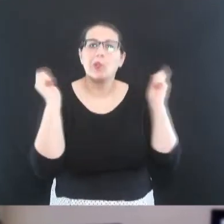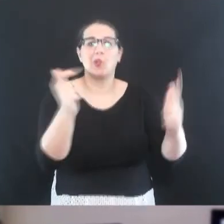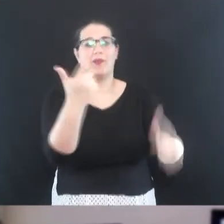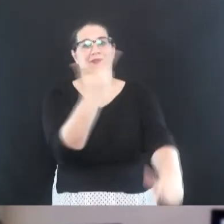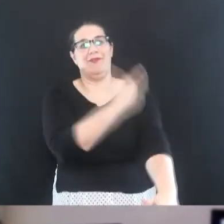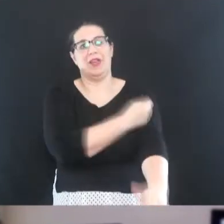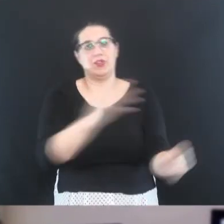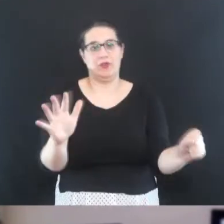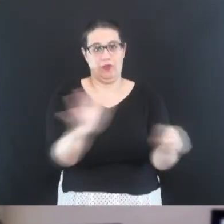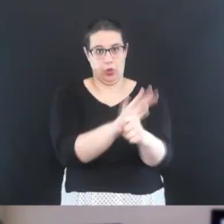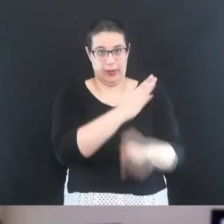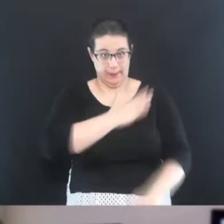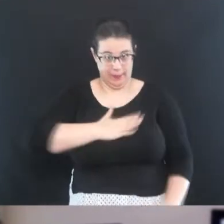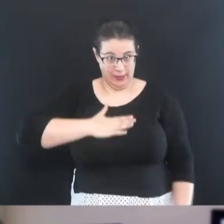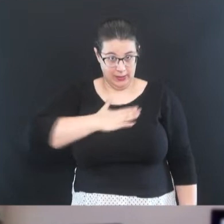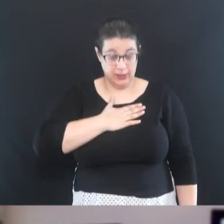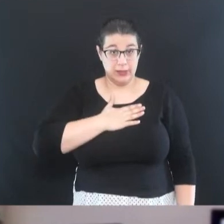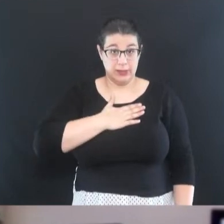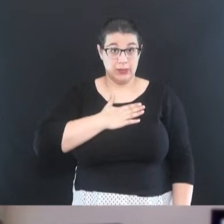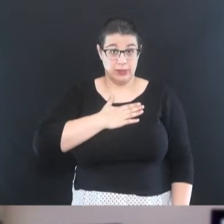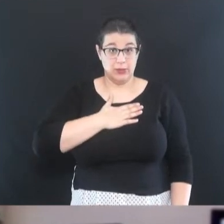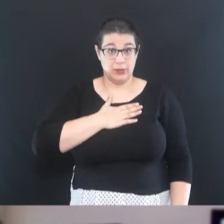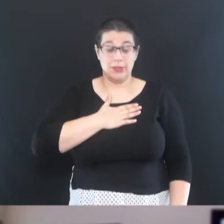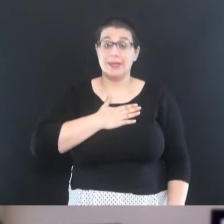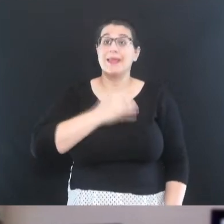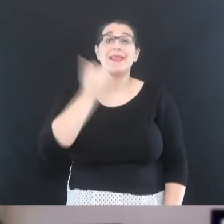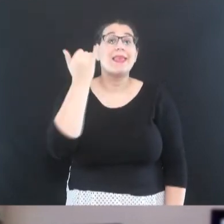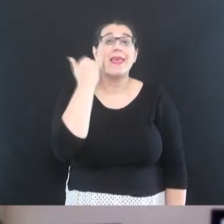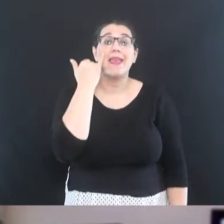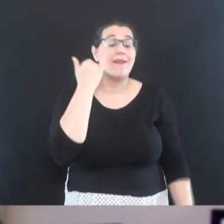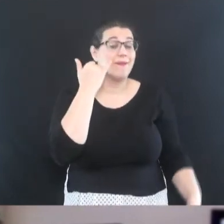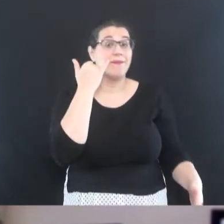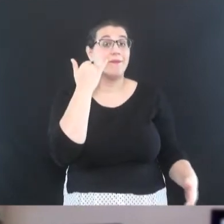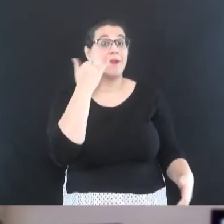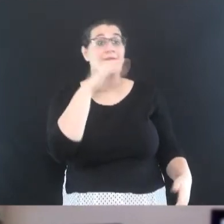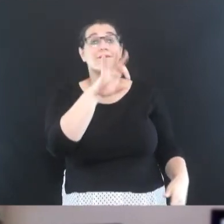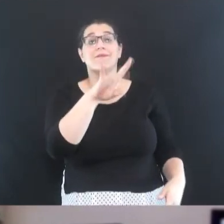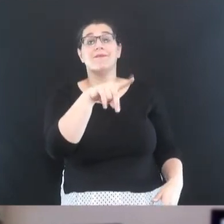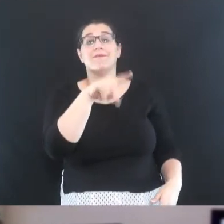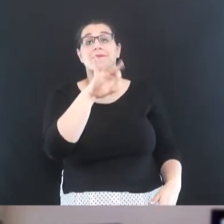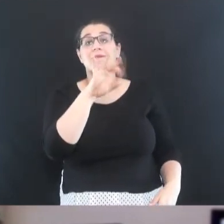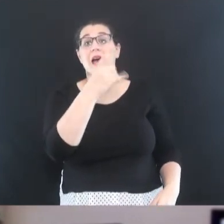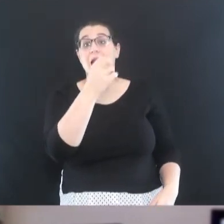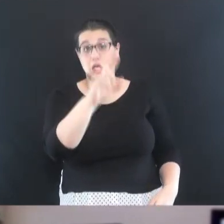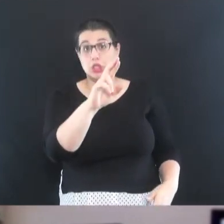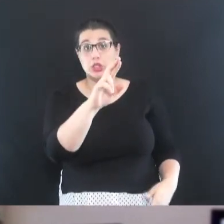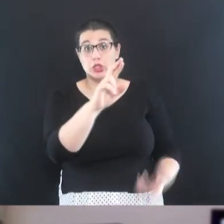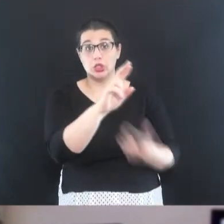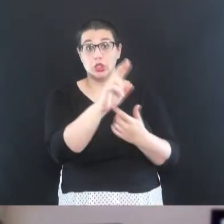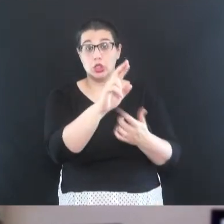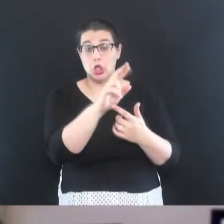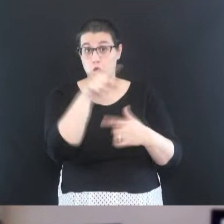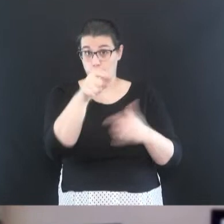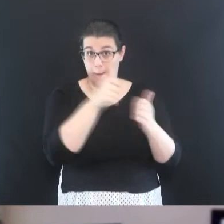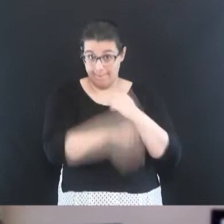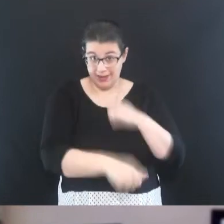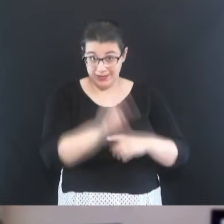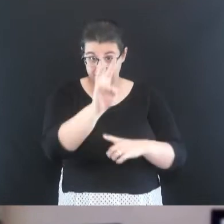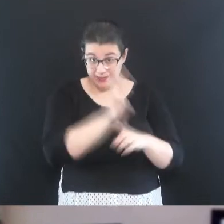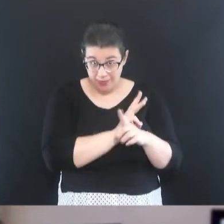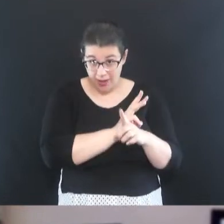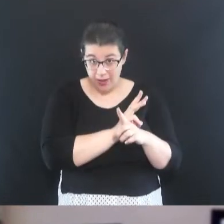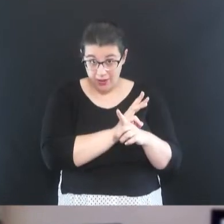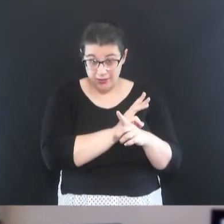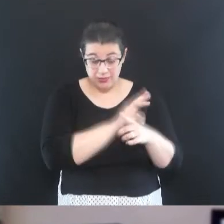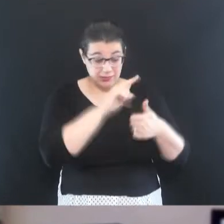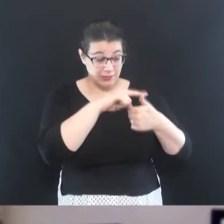fully vaccinated. And for those who are 6 months out from the Pfizer primary dosage, who are over